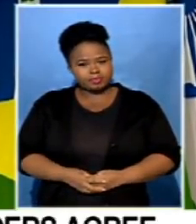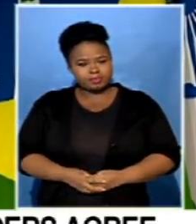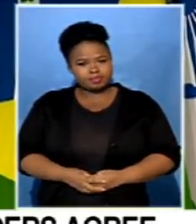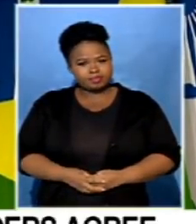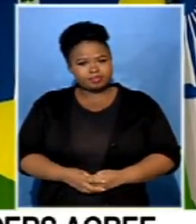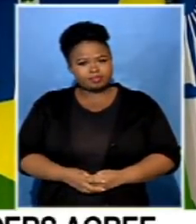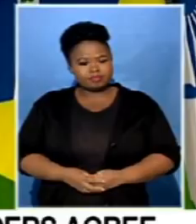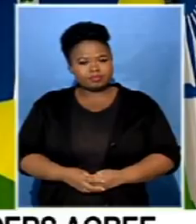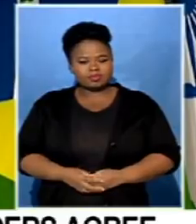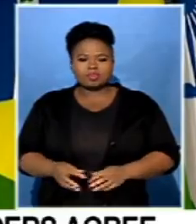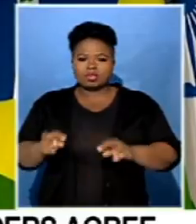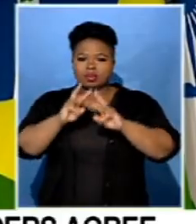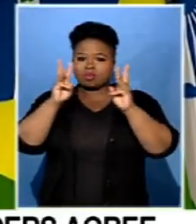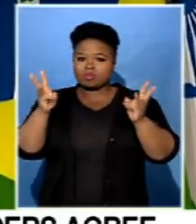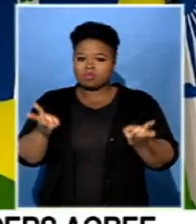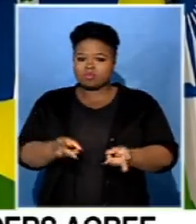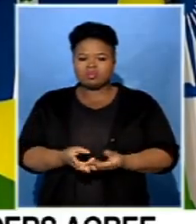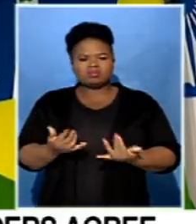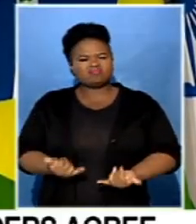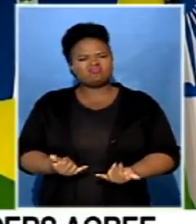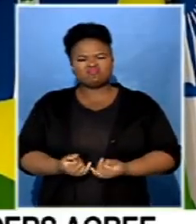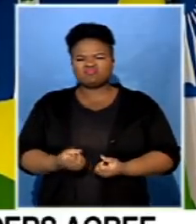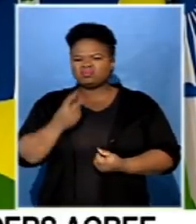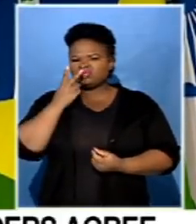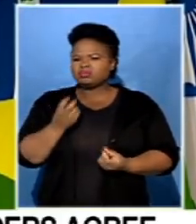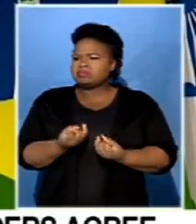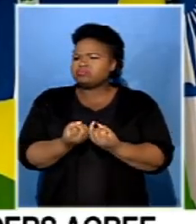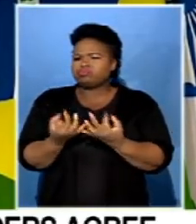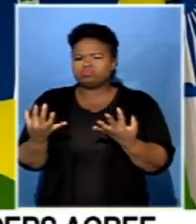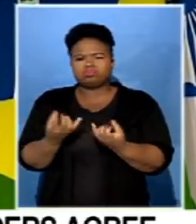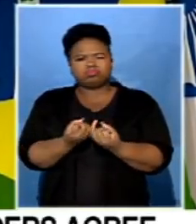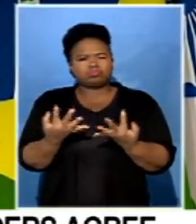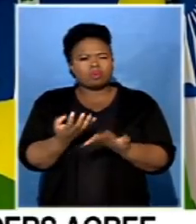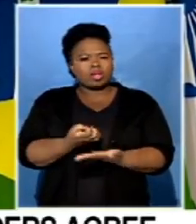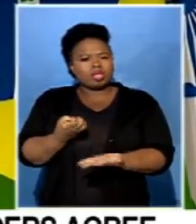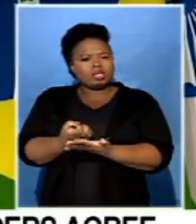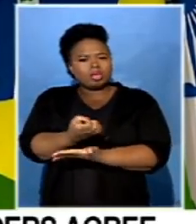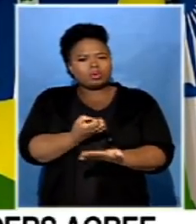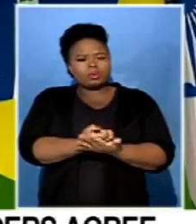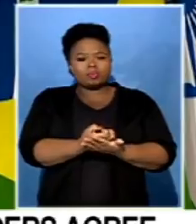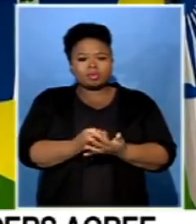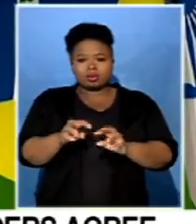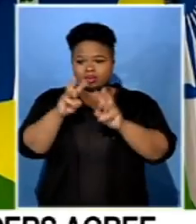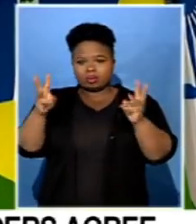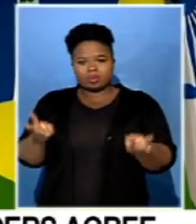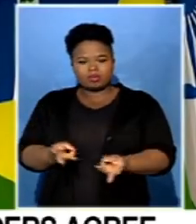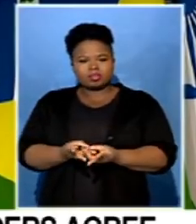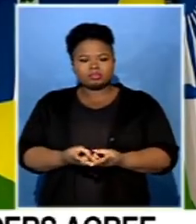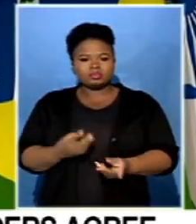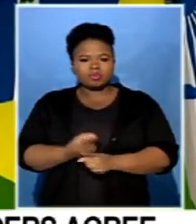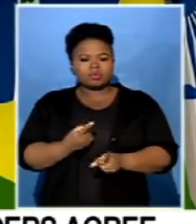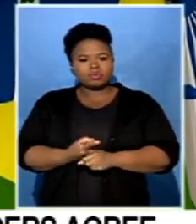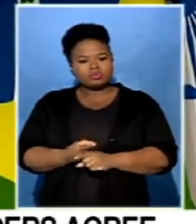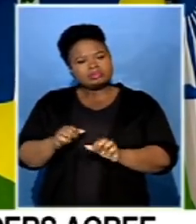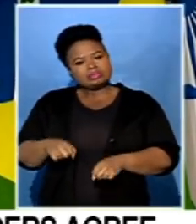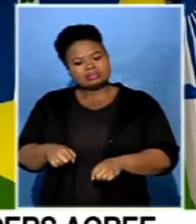The world is moving toward multipolarity and greater economic globalization amid